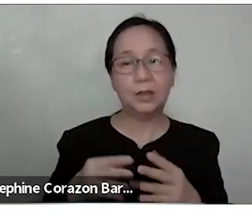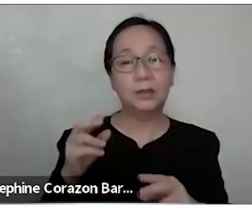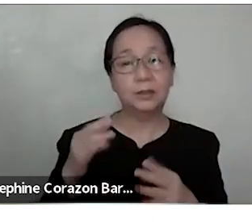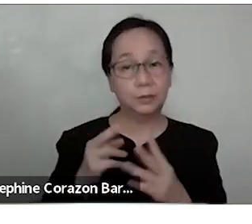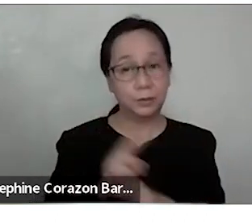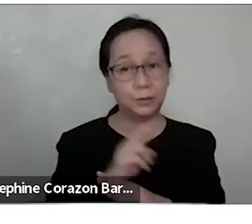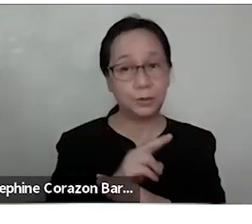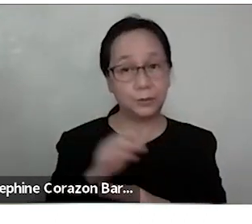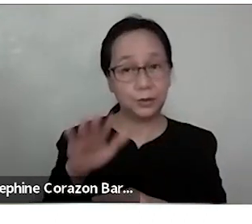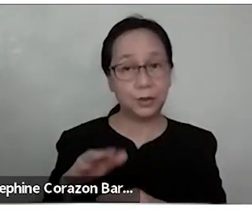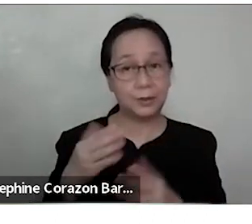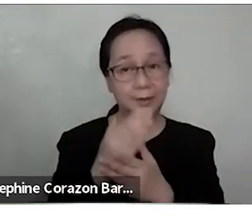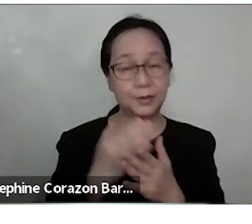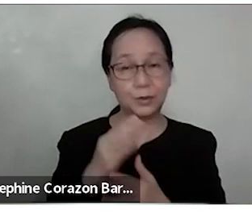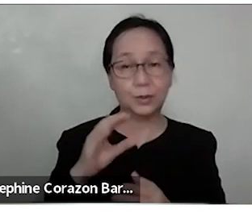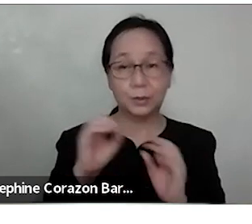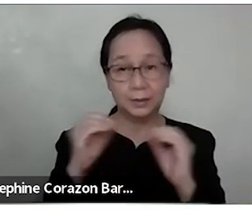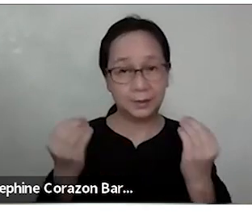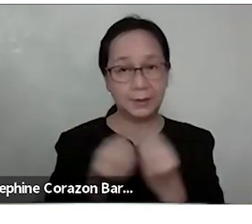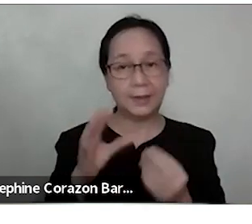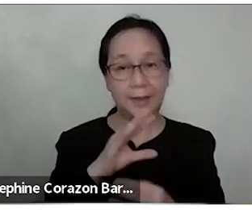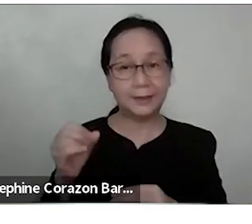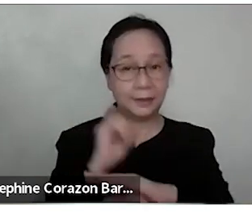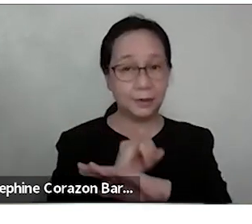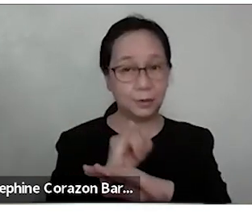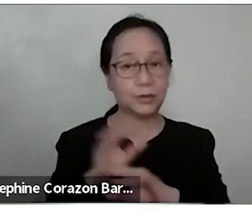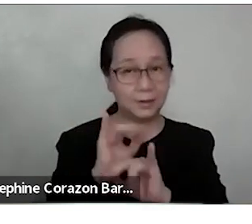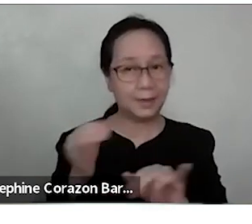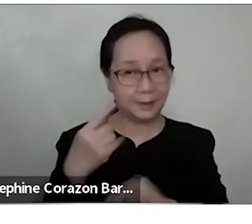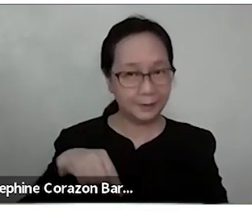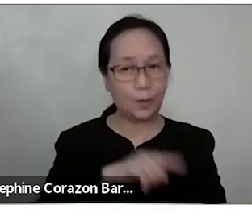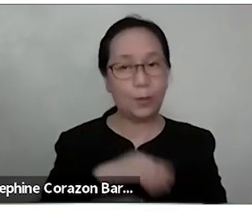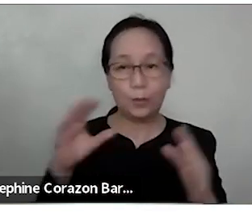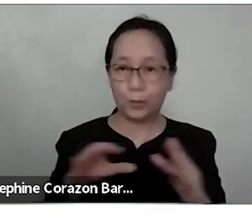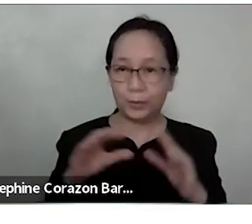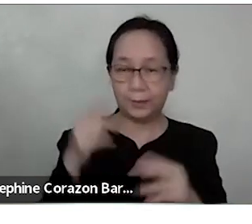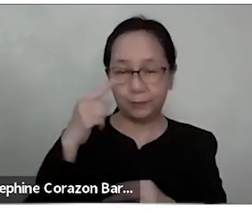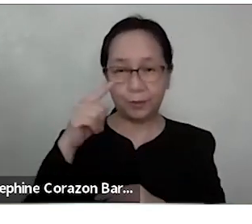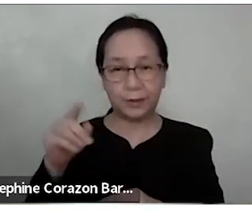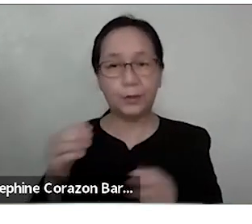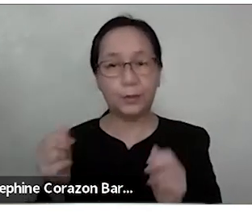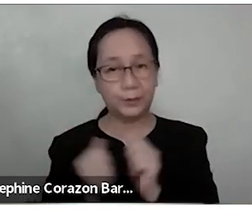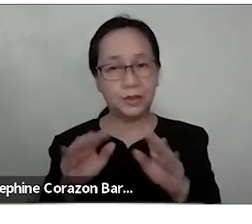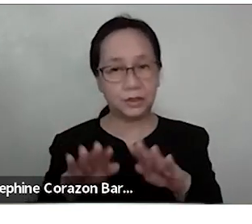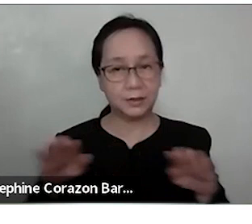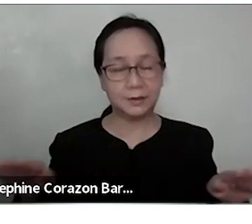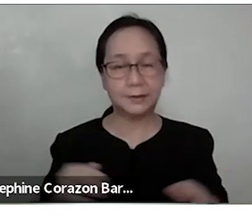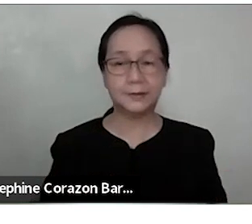of child rights organizations and institutions like us who are working for and with